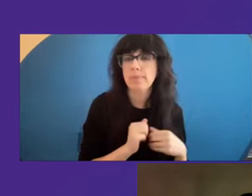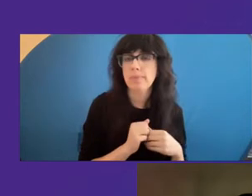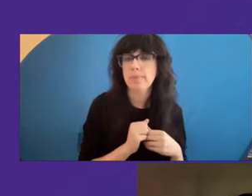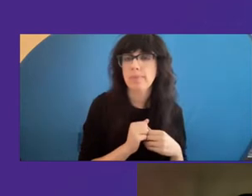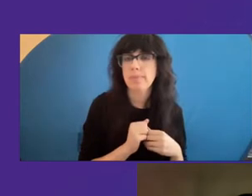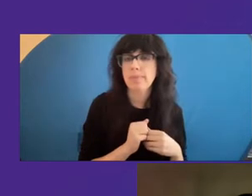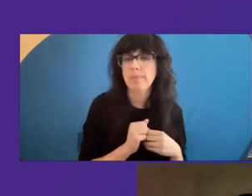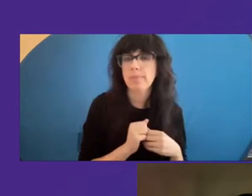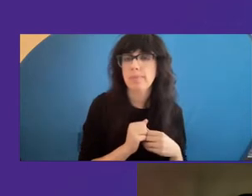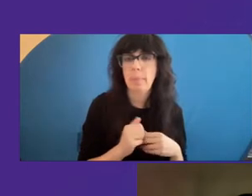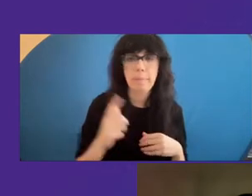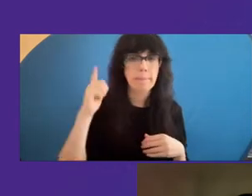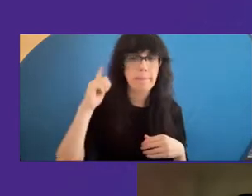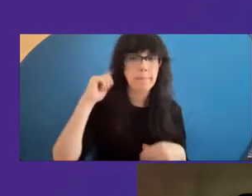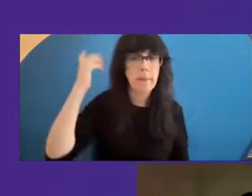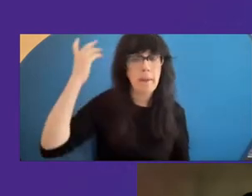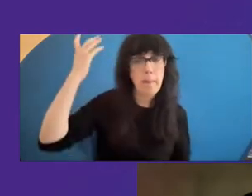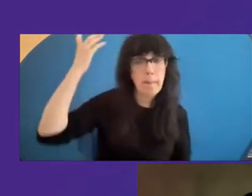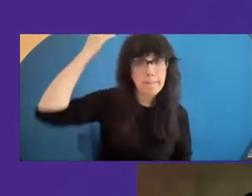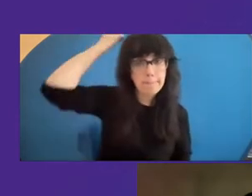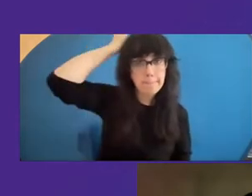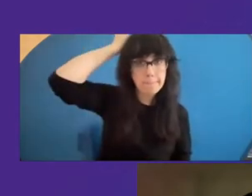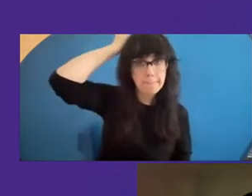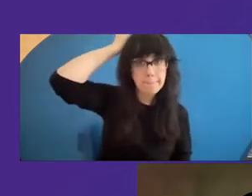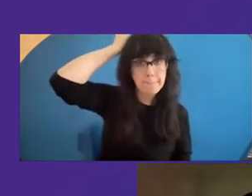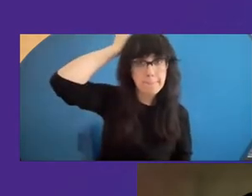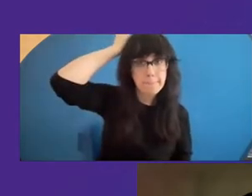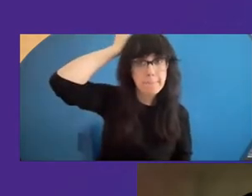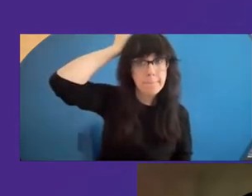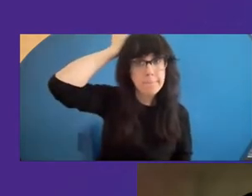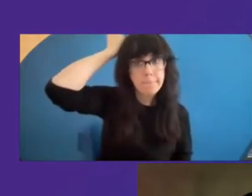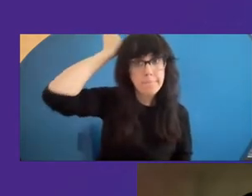wearing my hair up in a kind of